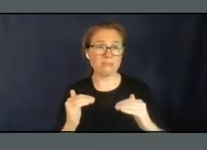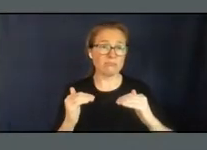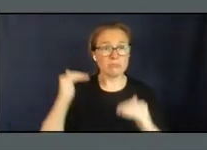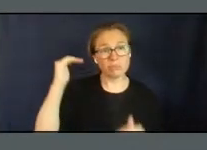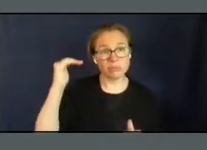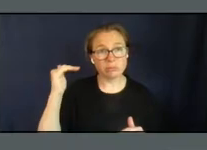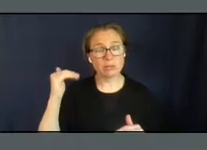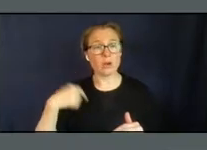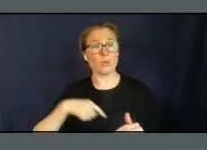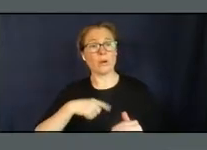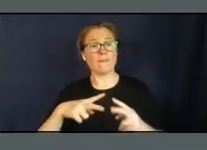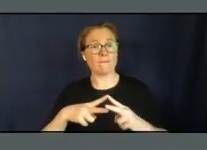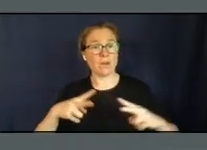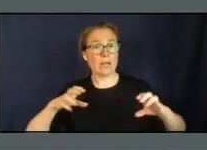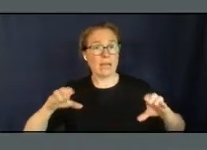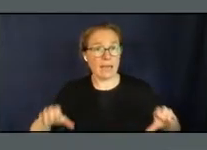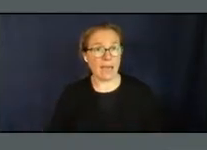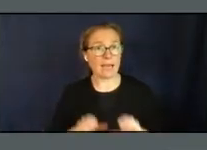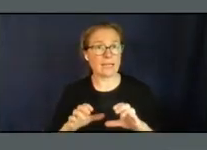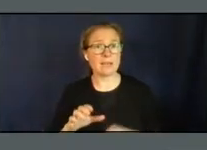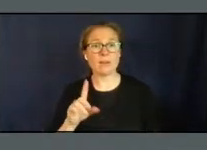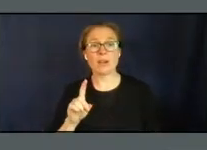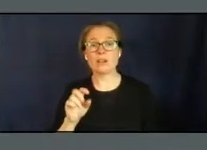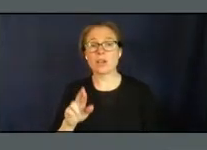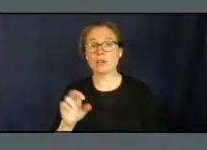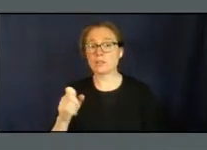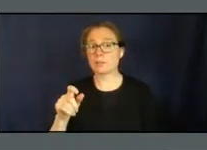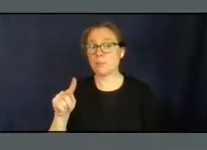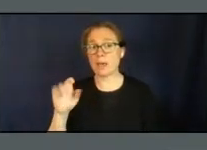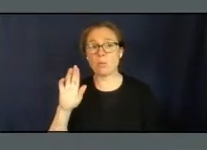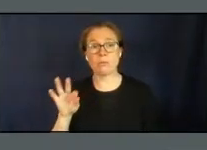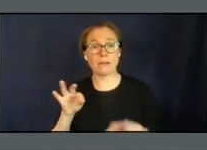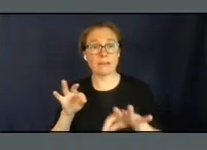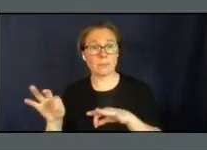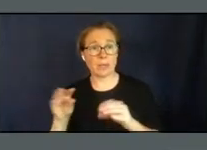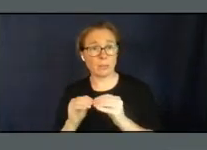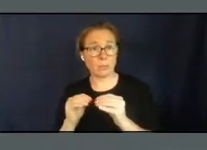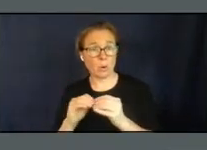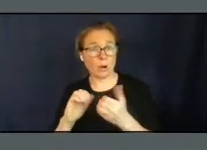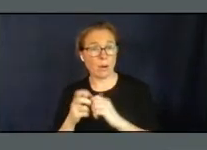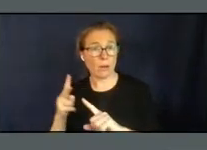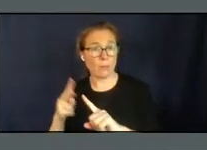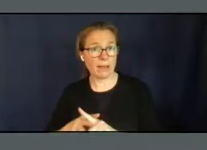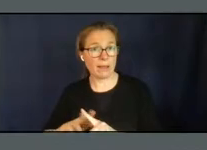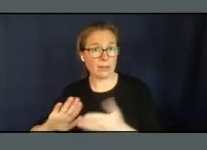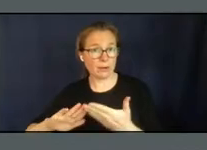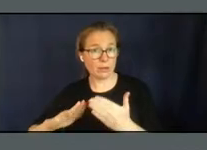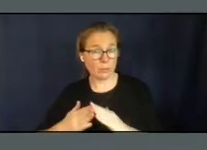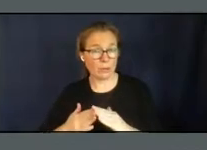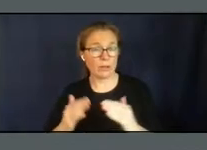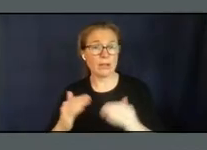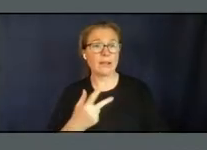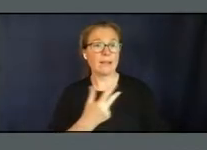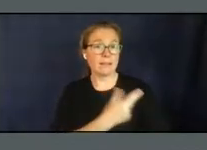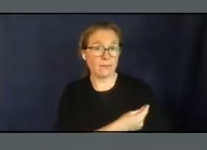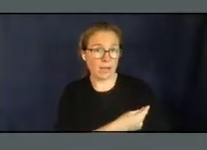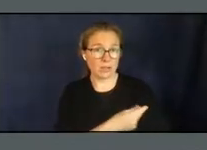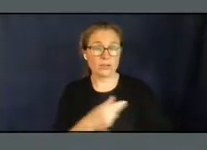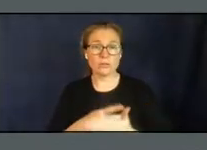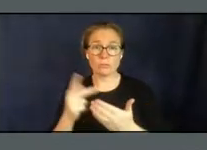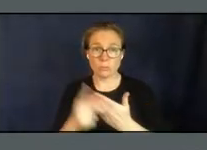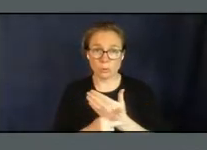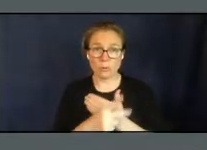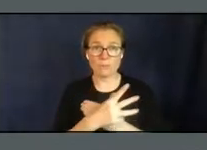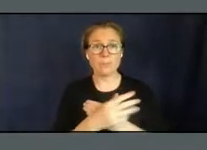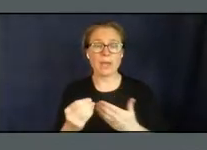active, and you will hear from Dr. Don Spite on these efforts. In addition to the vaccination program, there have been efforts to provide